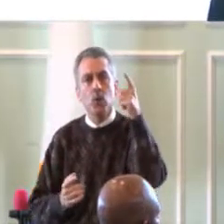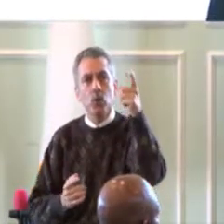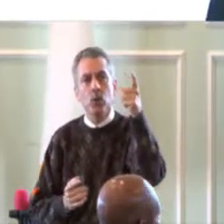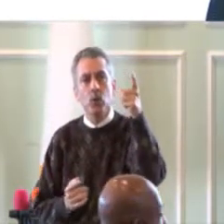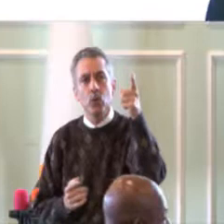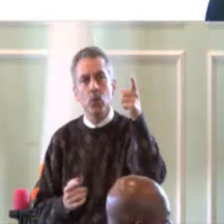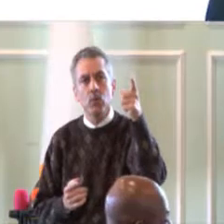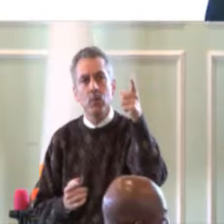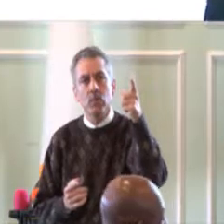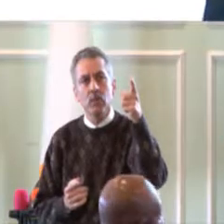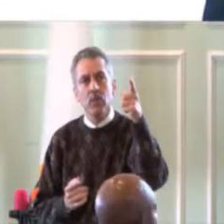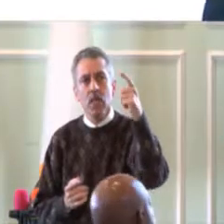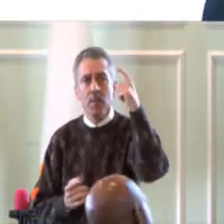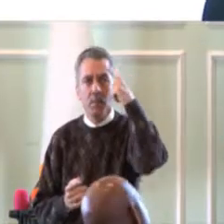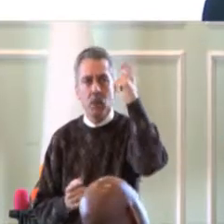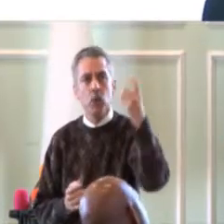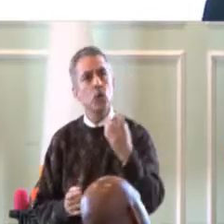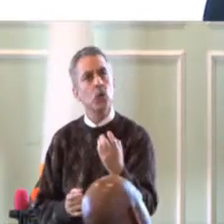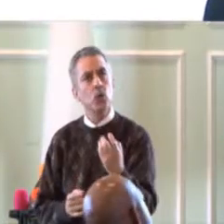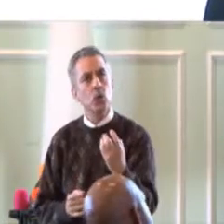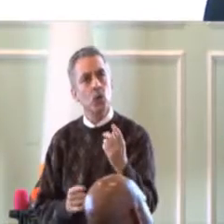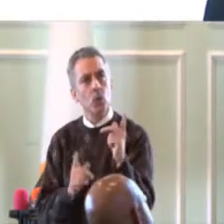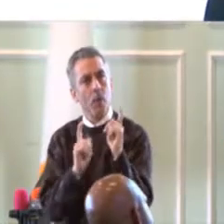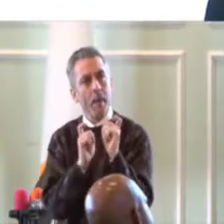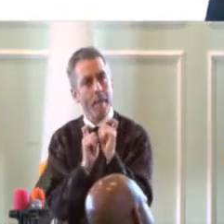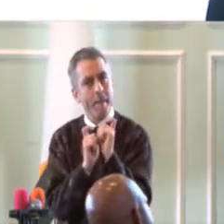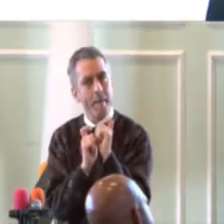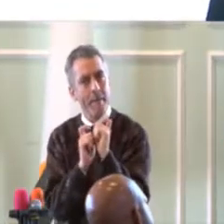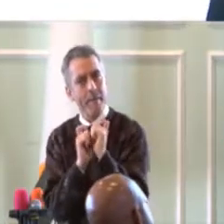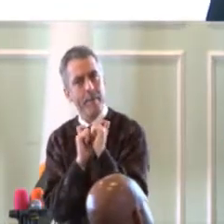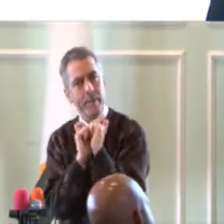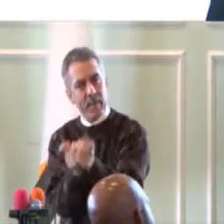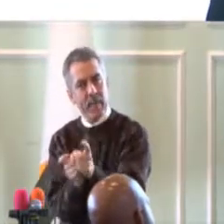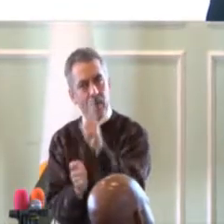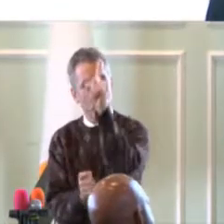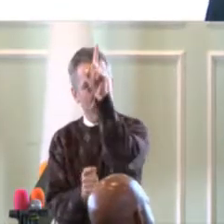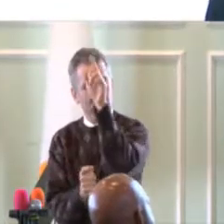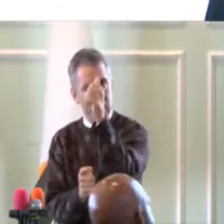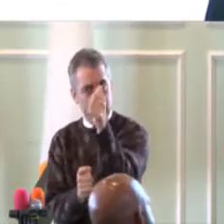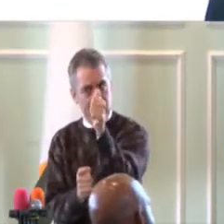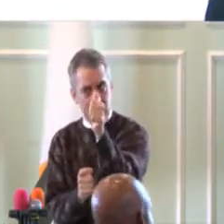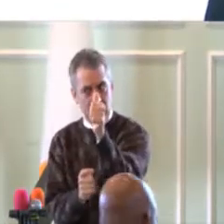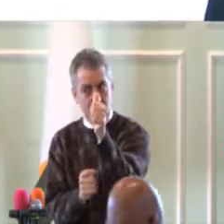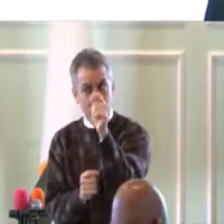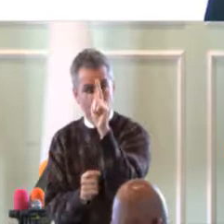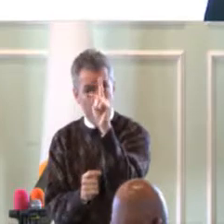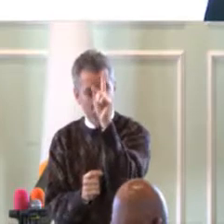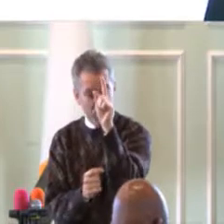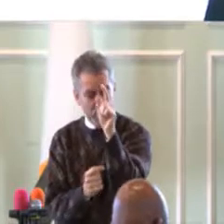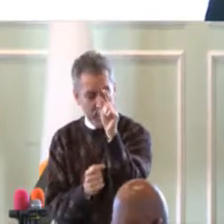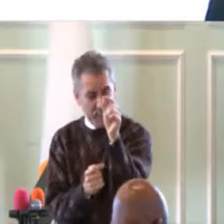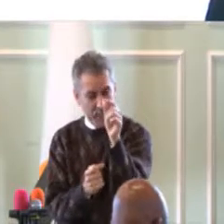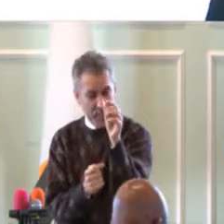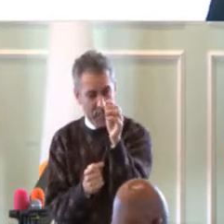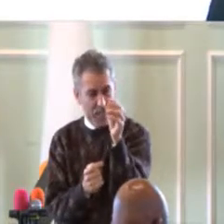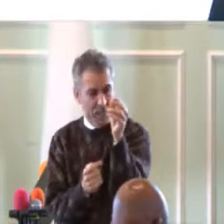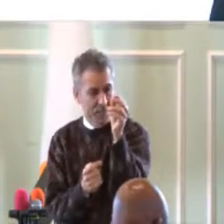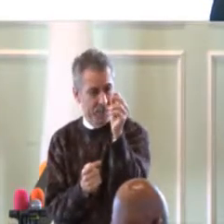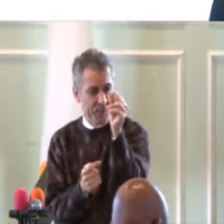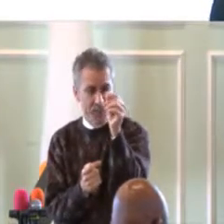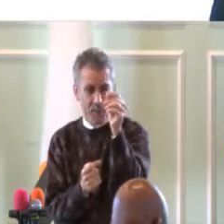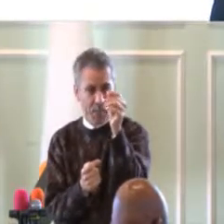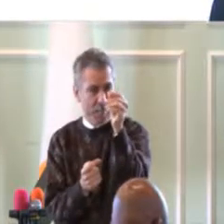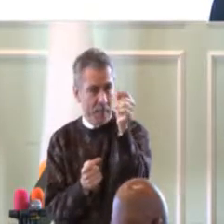and nasse and cunum, and have omitted the wealthier matters of the law,